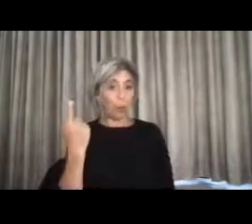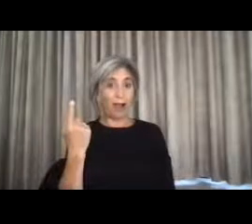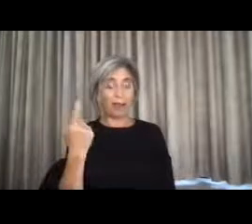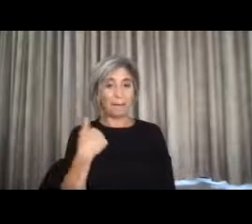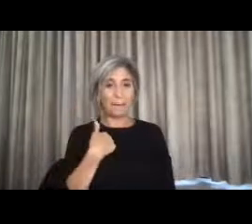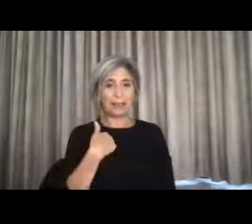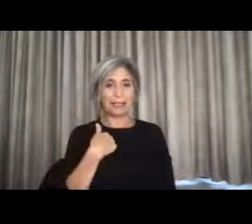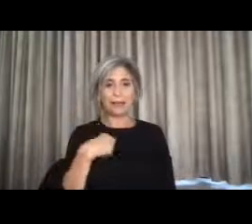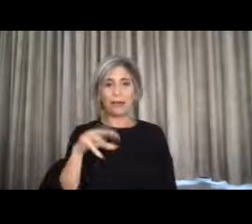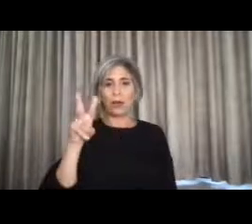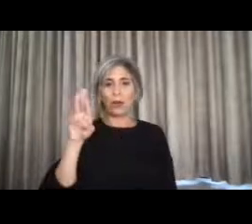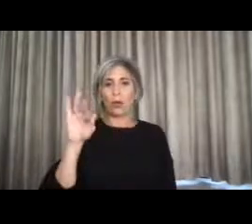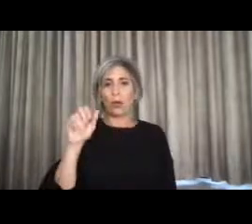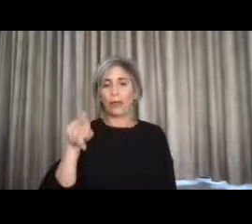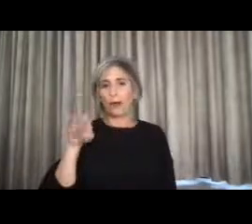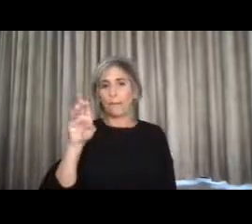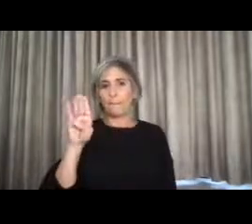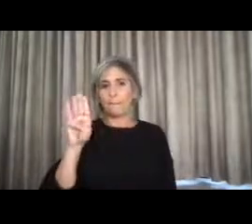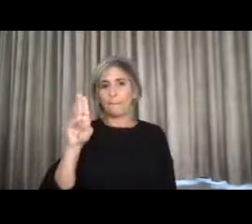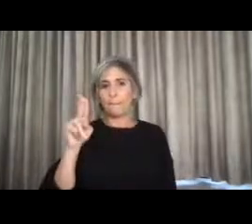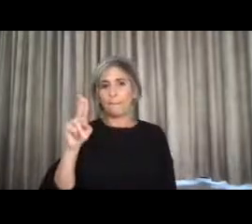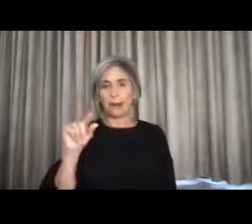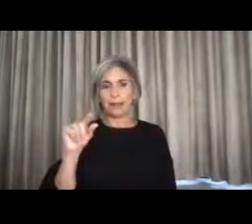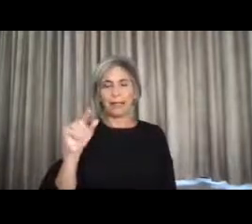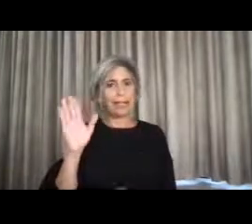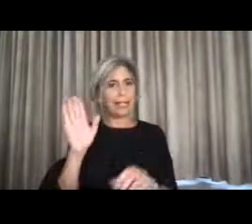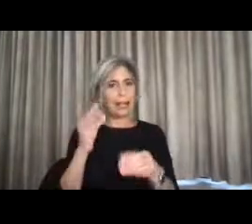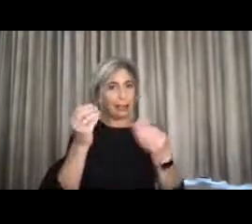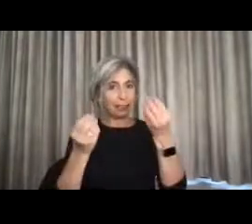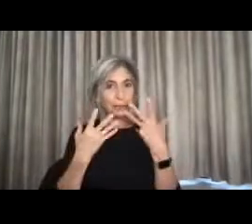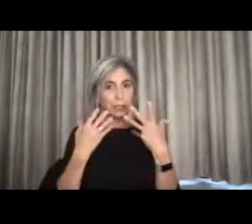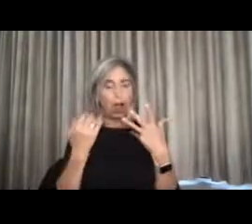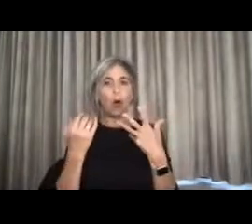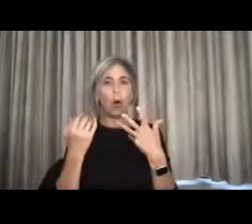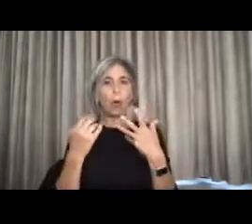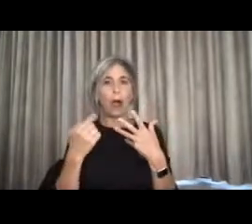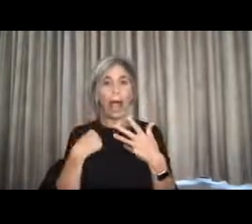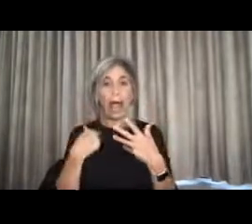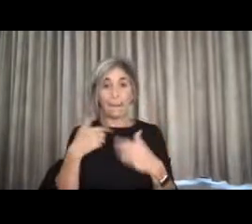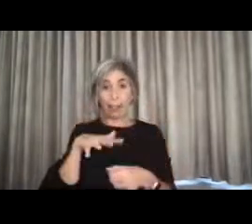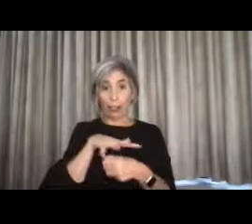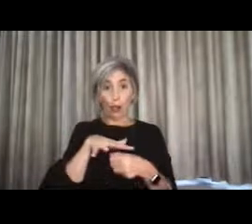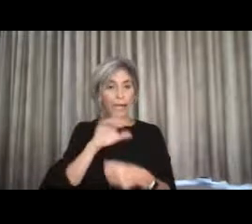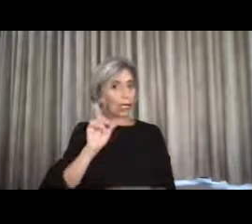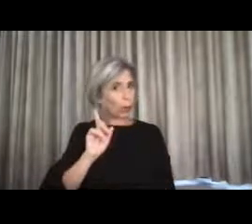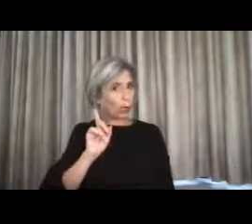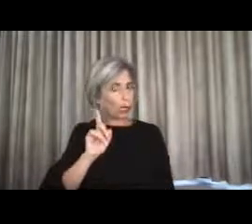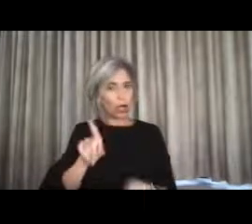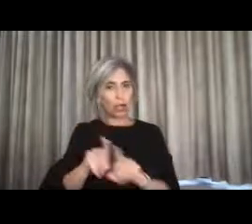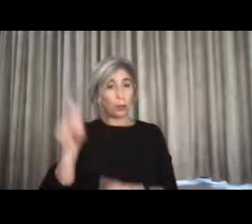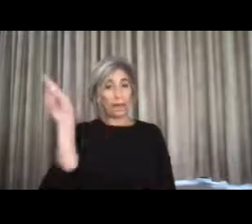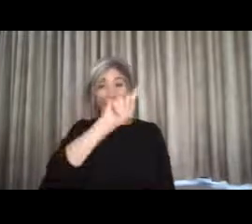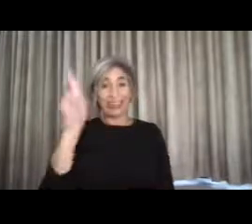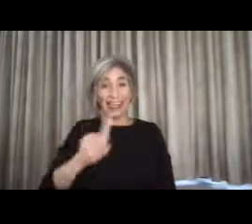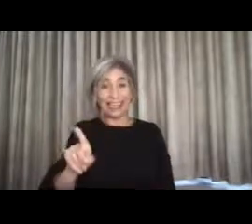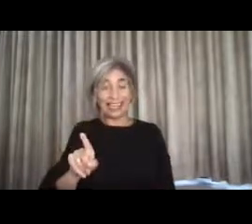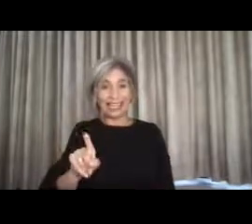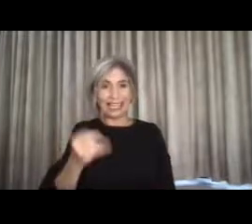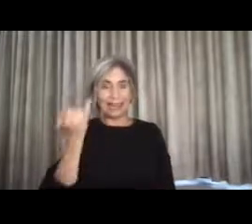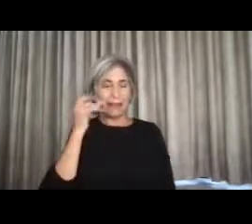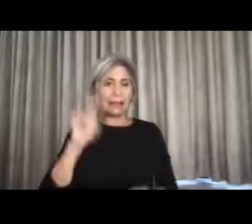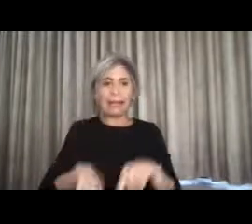called Weather Bug, and what it does is it alerts me, it knows where I am, and if there's lightning in the area, maybe I can't